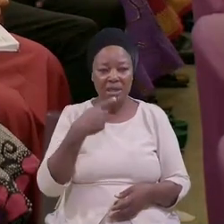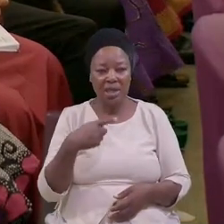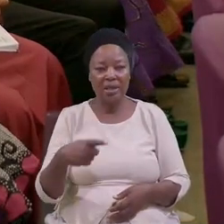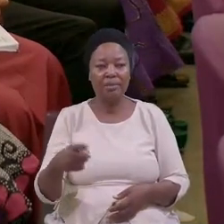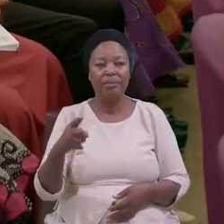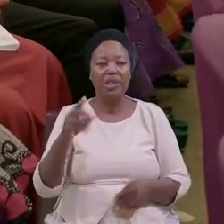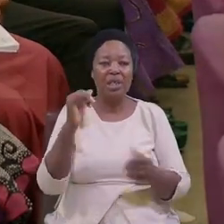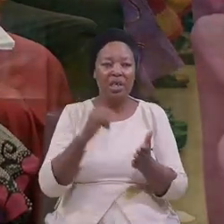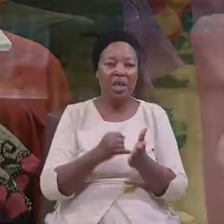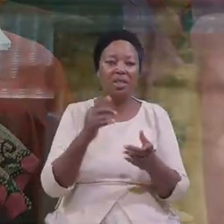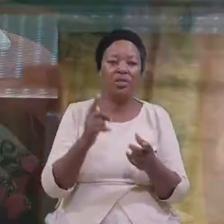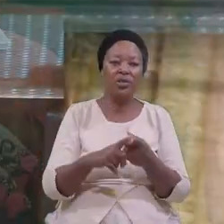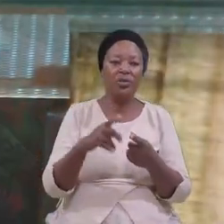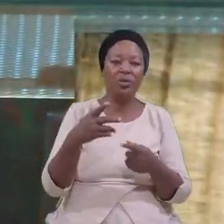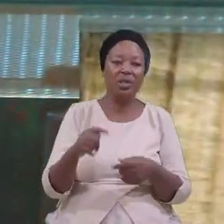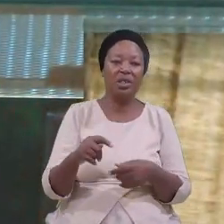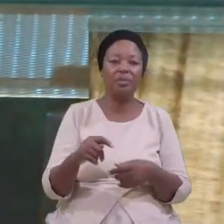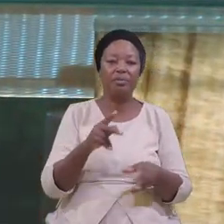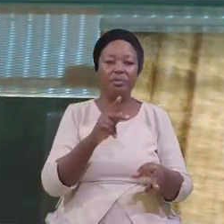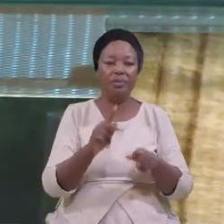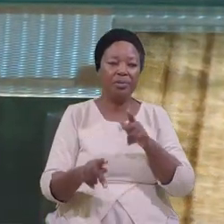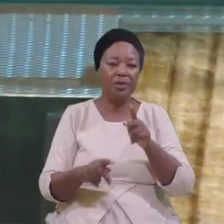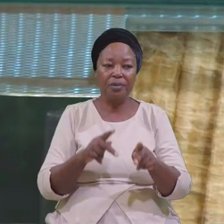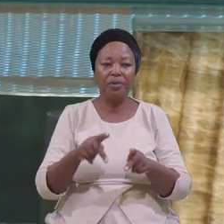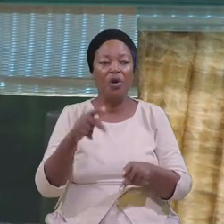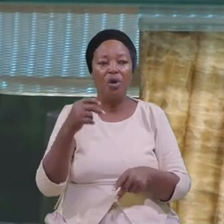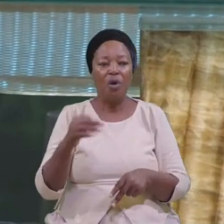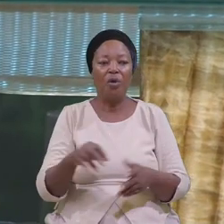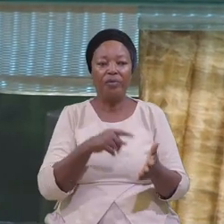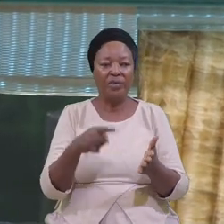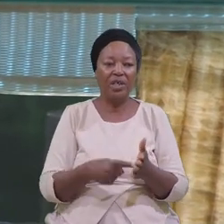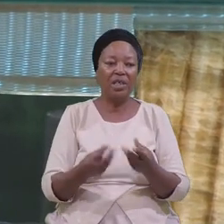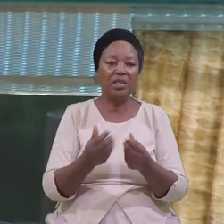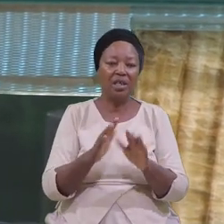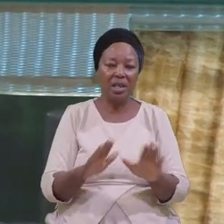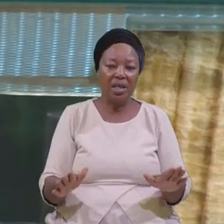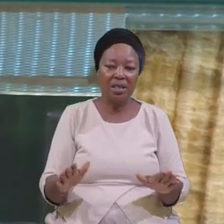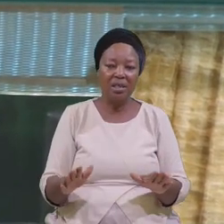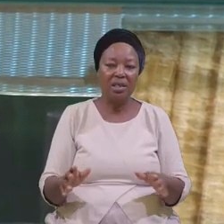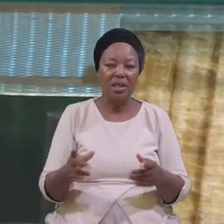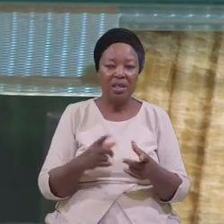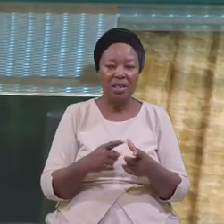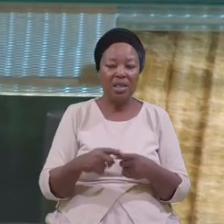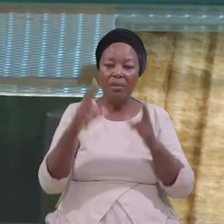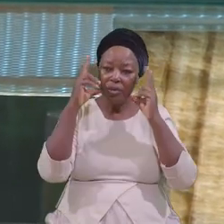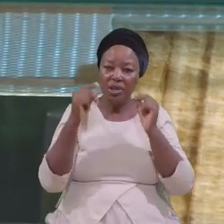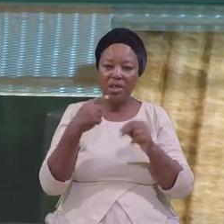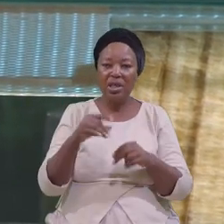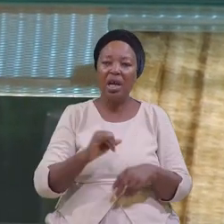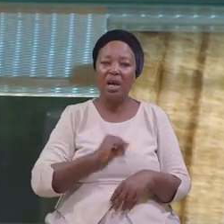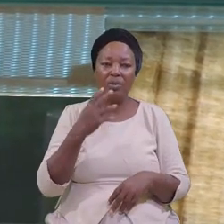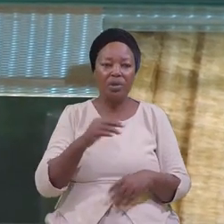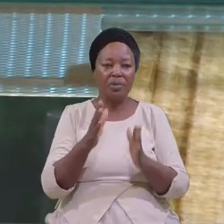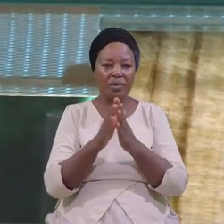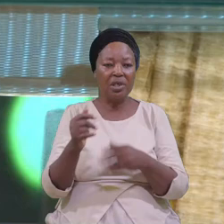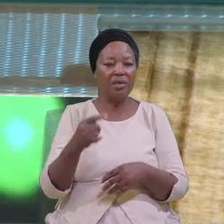tell it to the inhabitants of the land. Moses here was praying, for